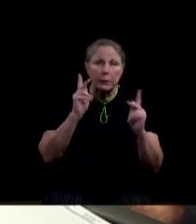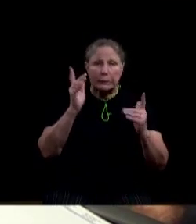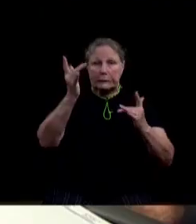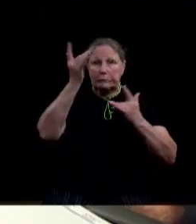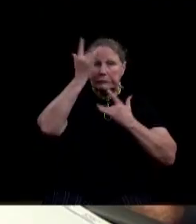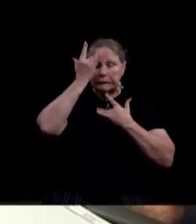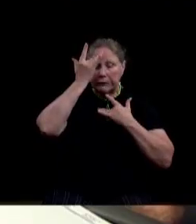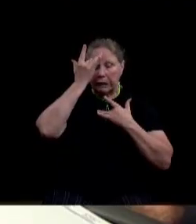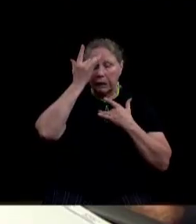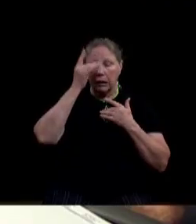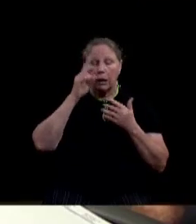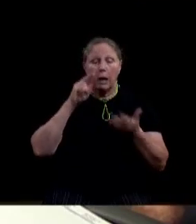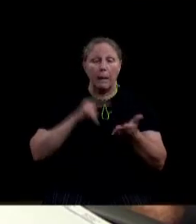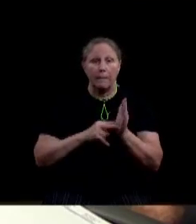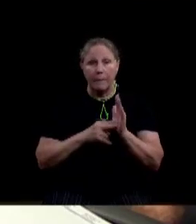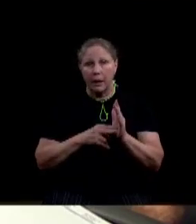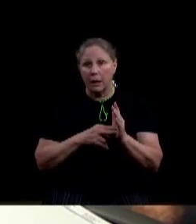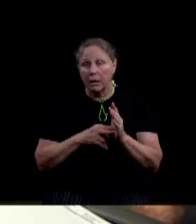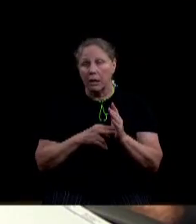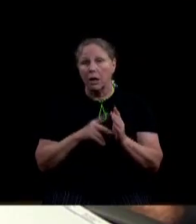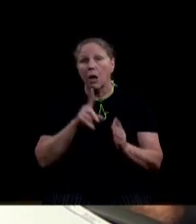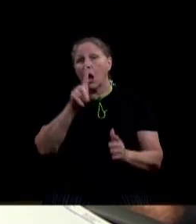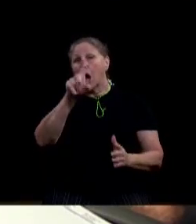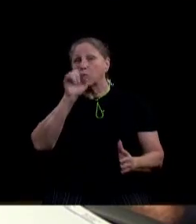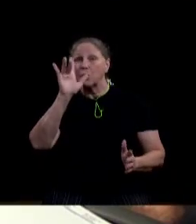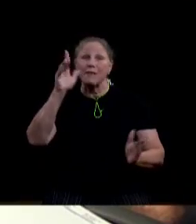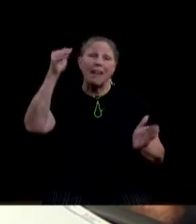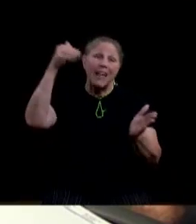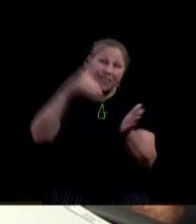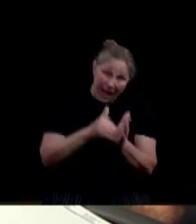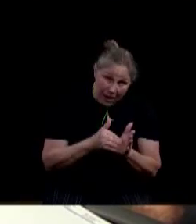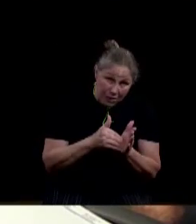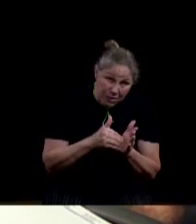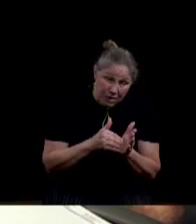125,000. And with 125,000 cases, you have